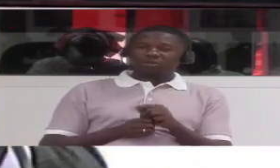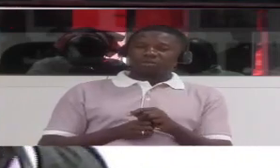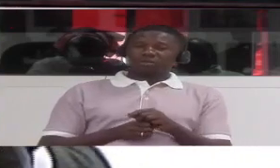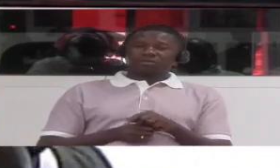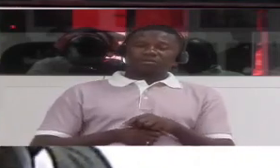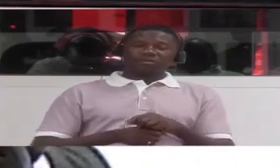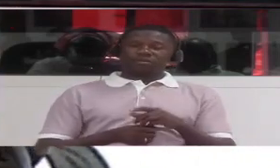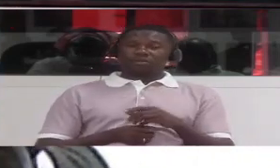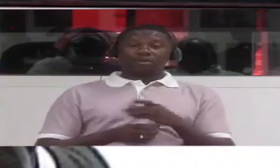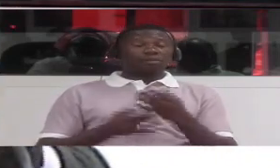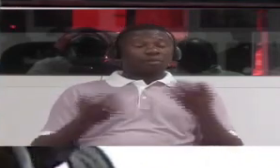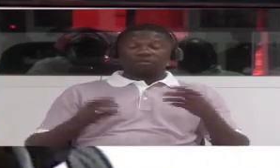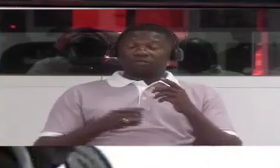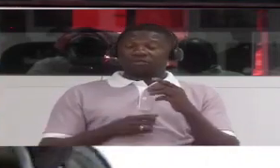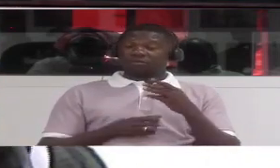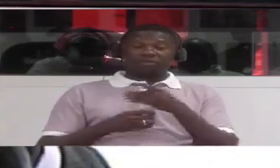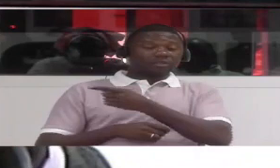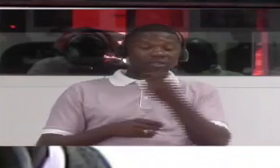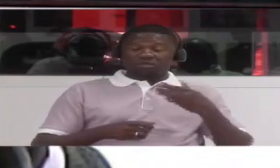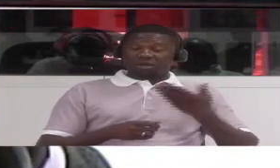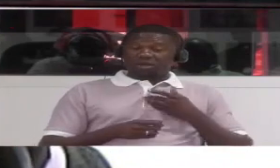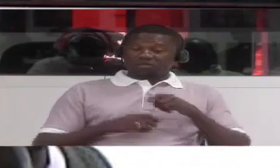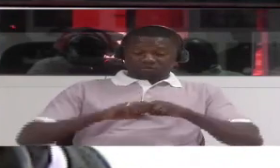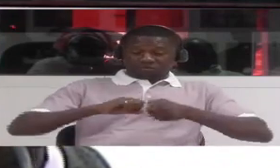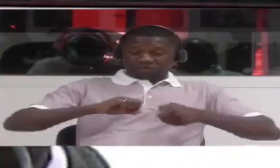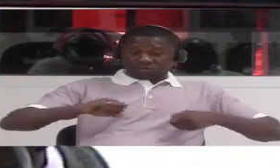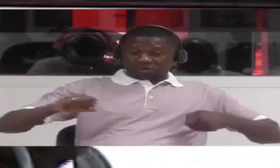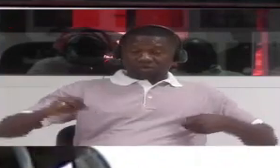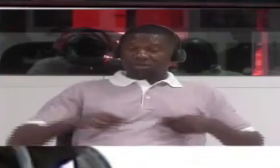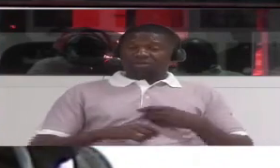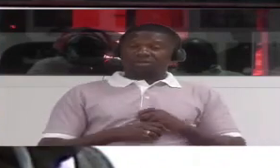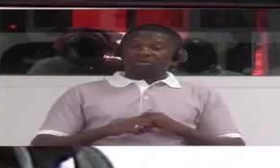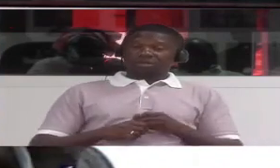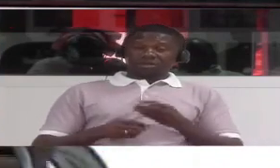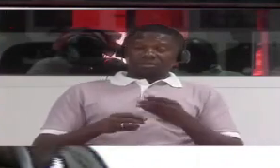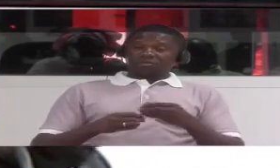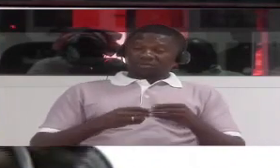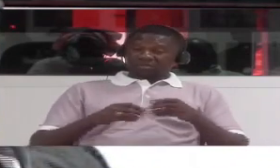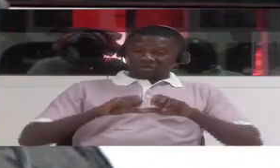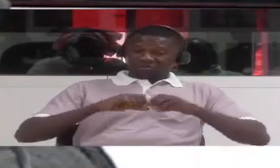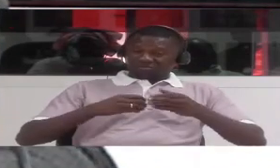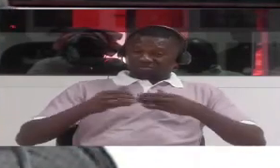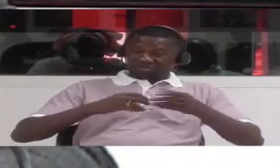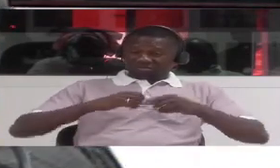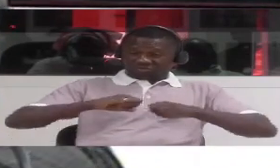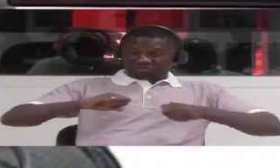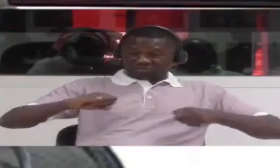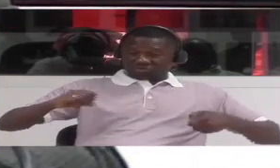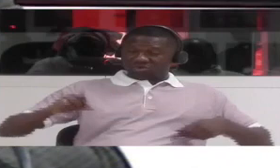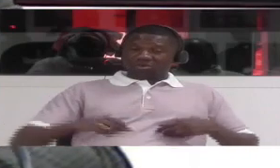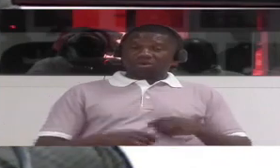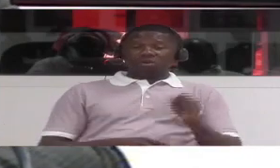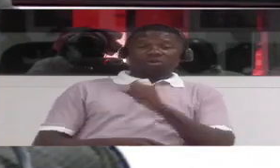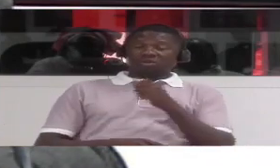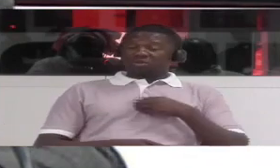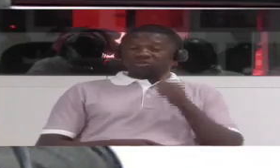whips, like canes, which are obviously in robbers, because it looks like a robber chain or something. Others were using only their